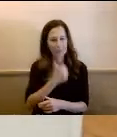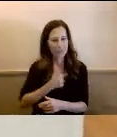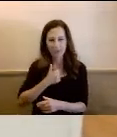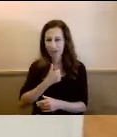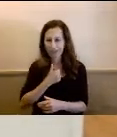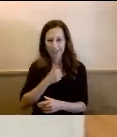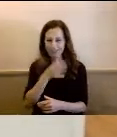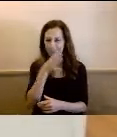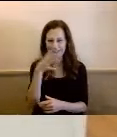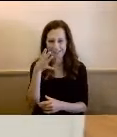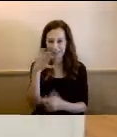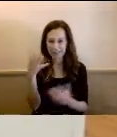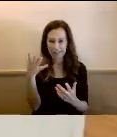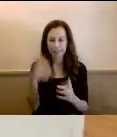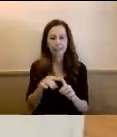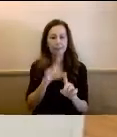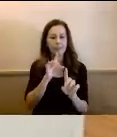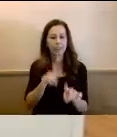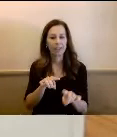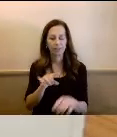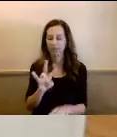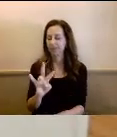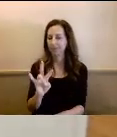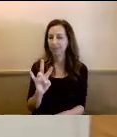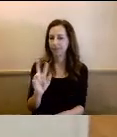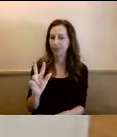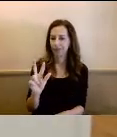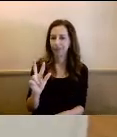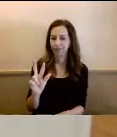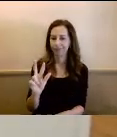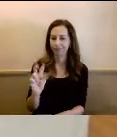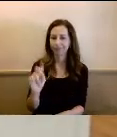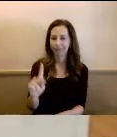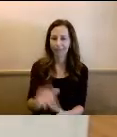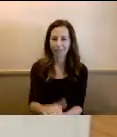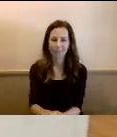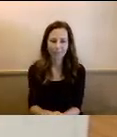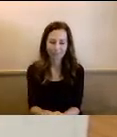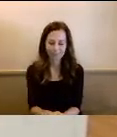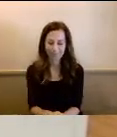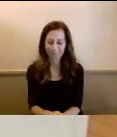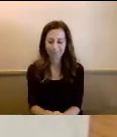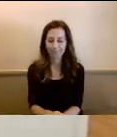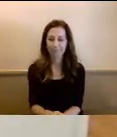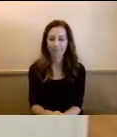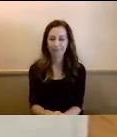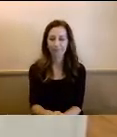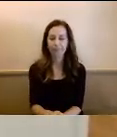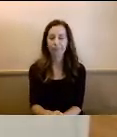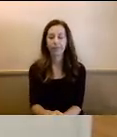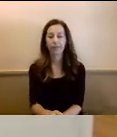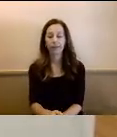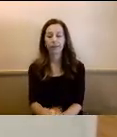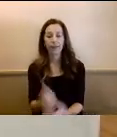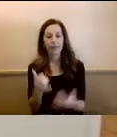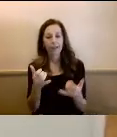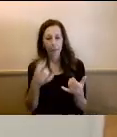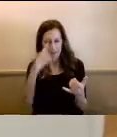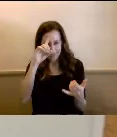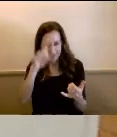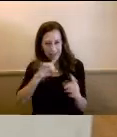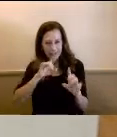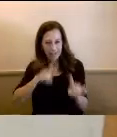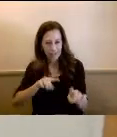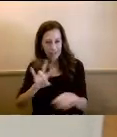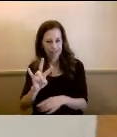Sorry, that looks a little messy, but the answer is 73. Okay, so we're going to do this. Well, we think